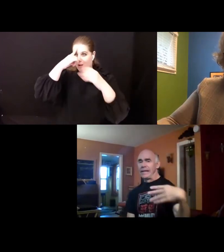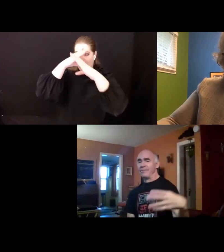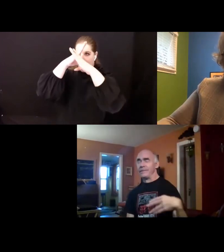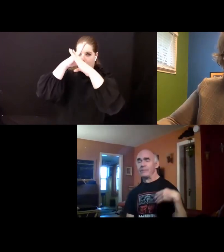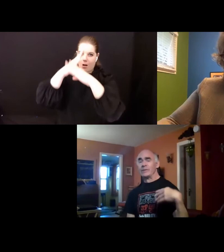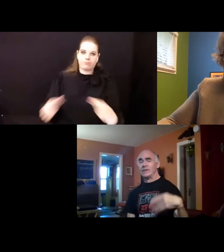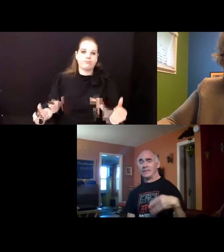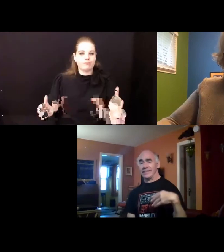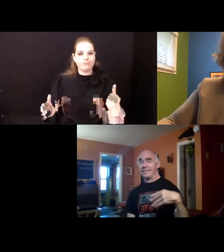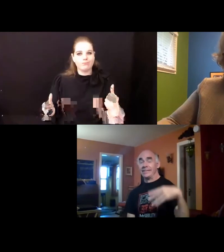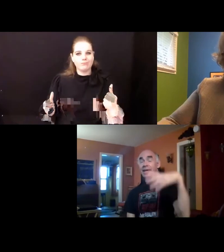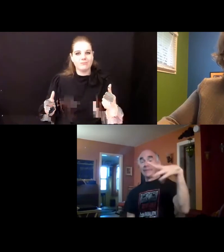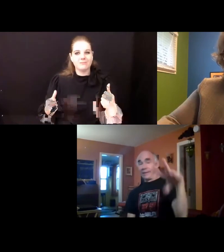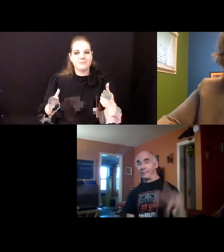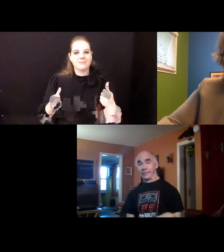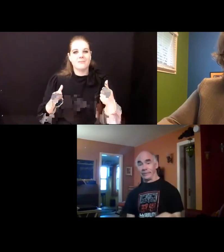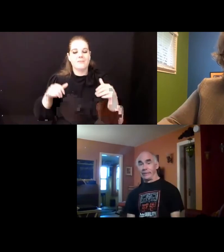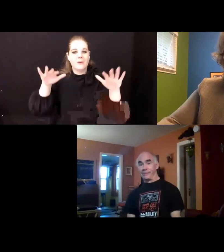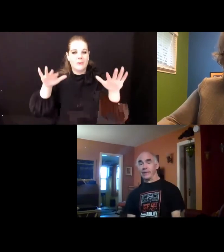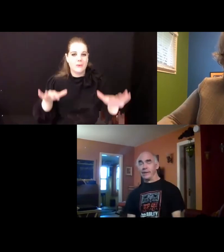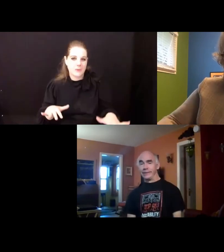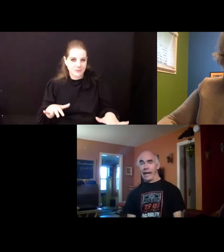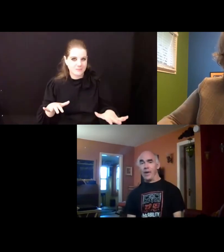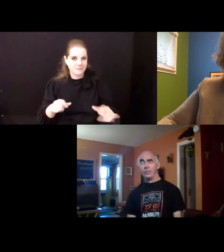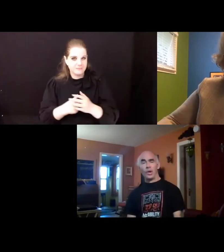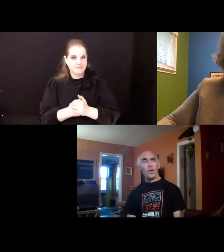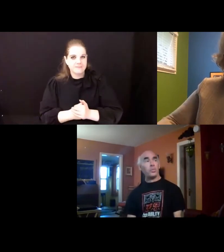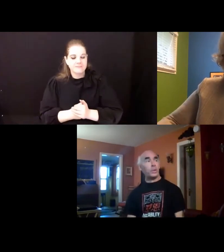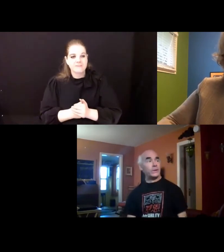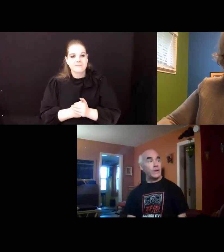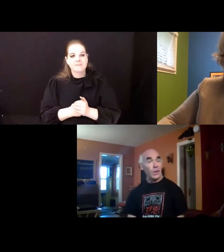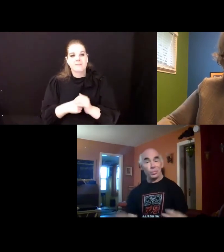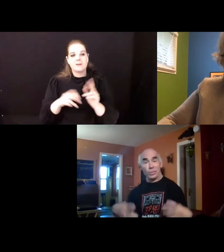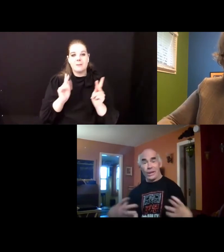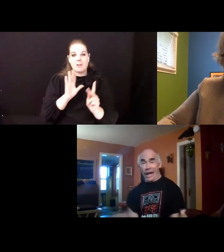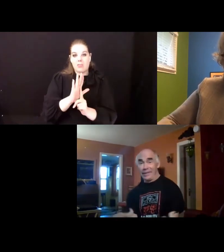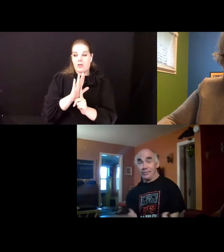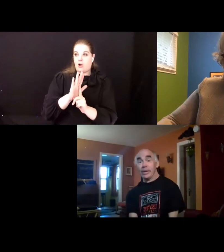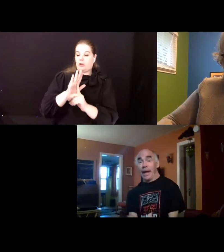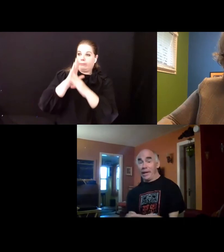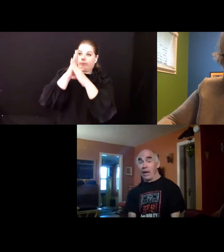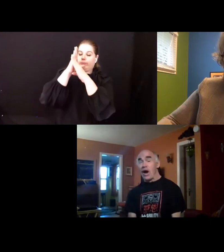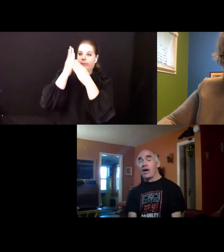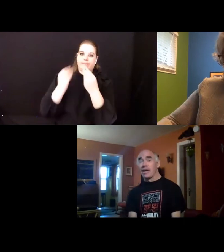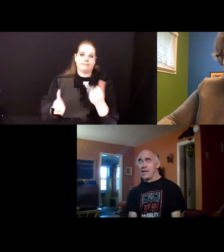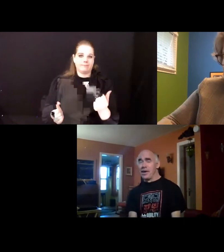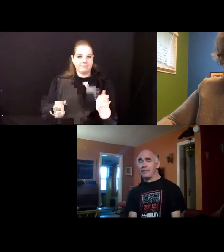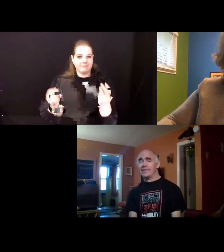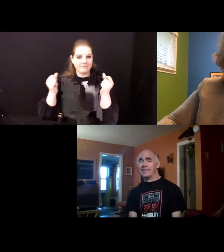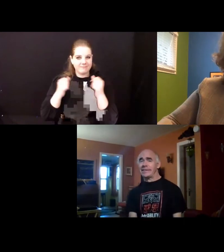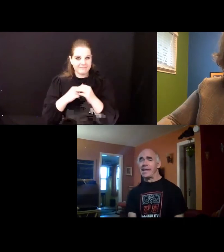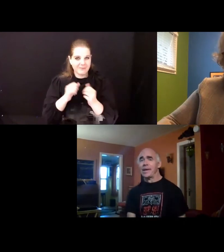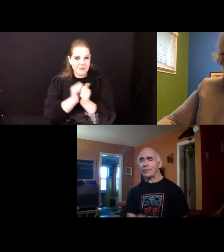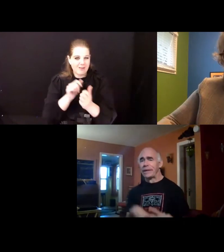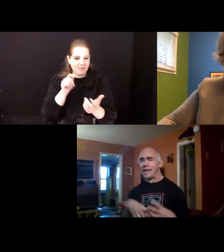that have differences comes tumbling down. Which when I talk, I